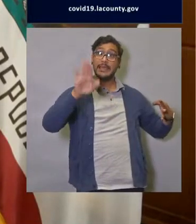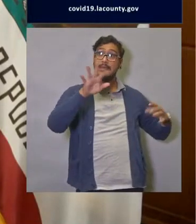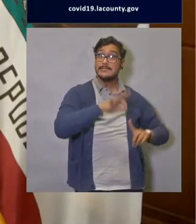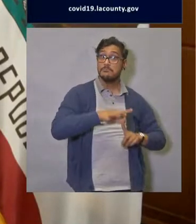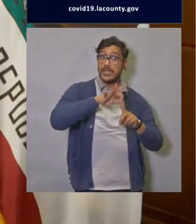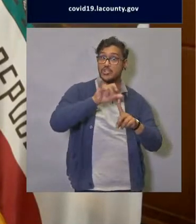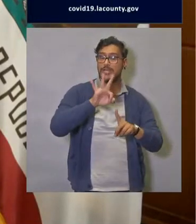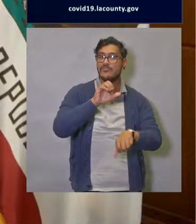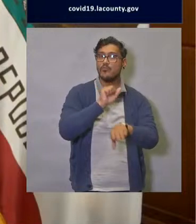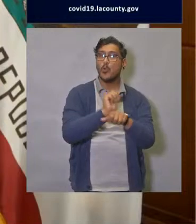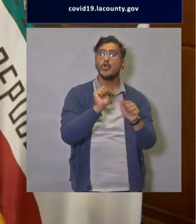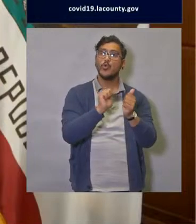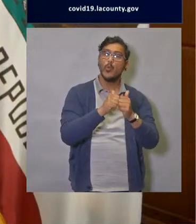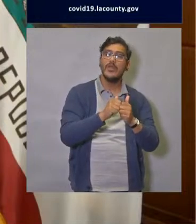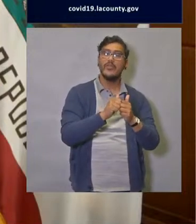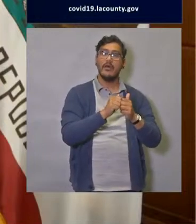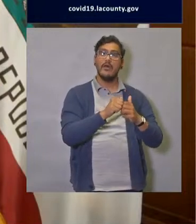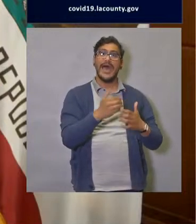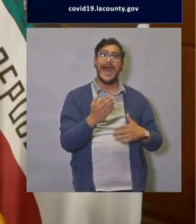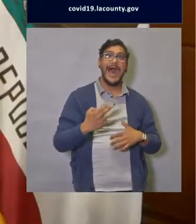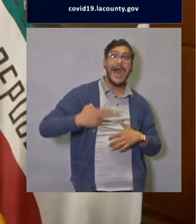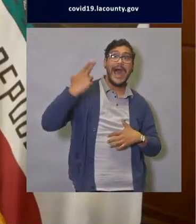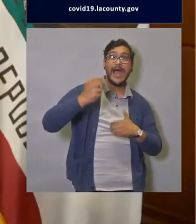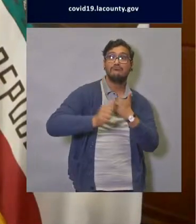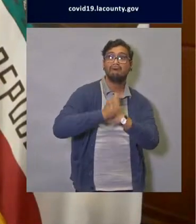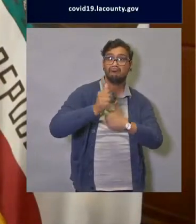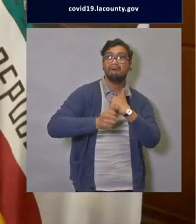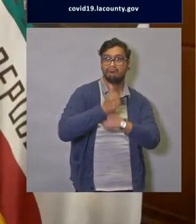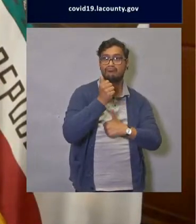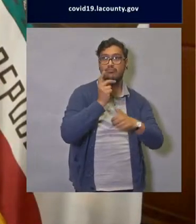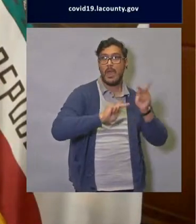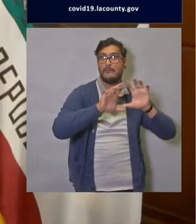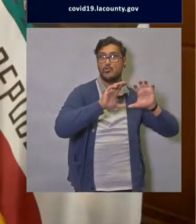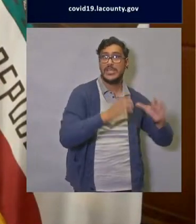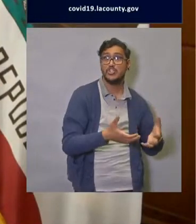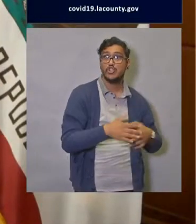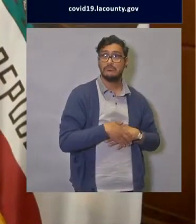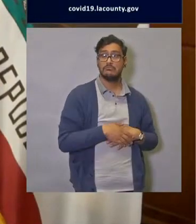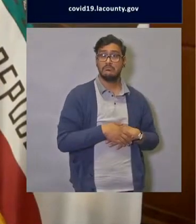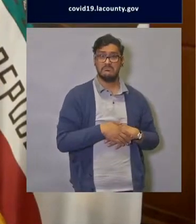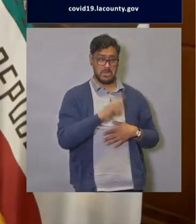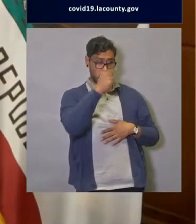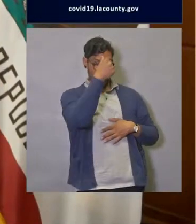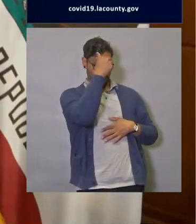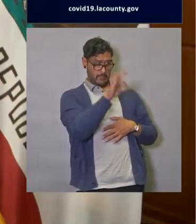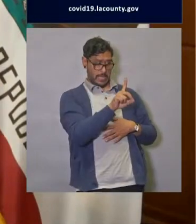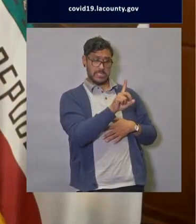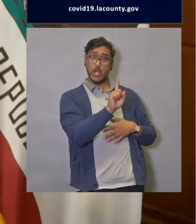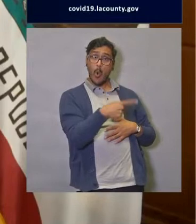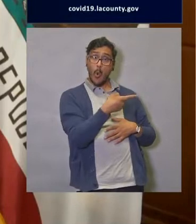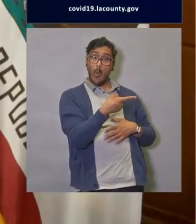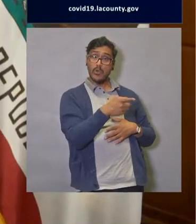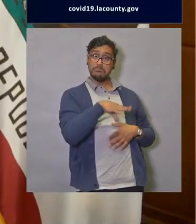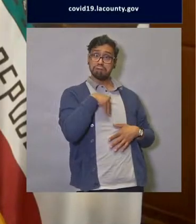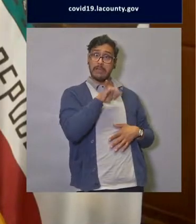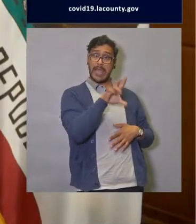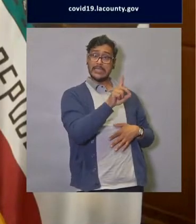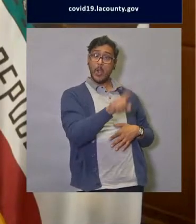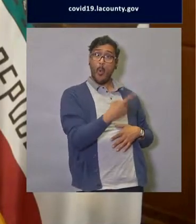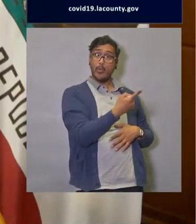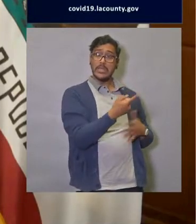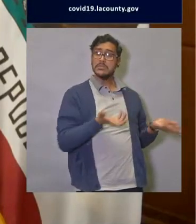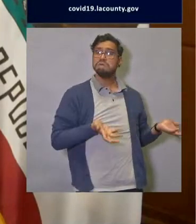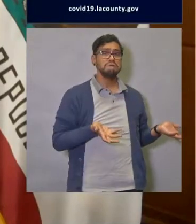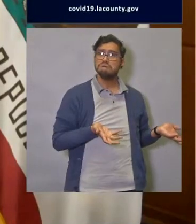vulnerable populations. A government-issued ID is not the only acceptable document, as we know that many people don't have a